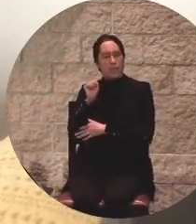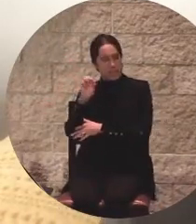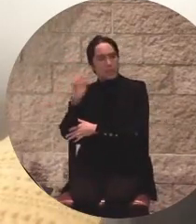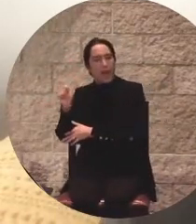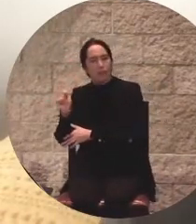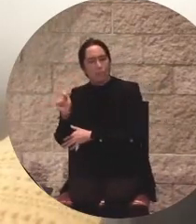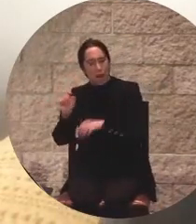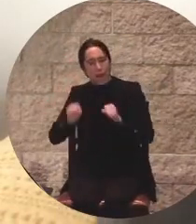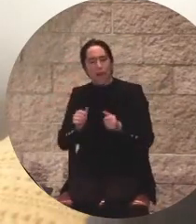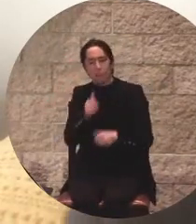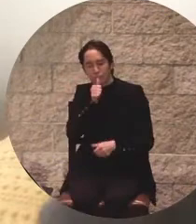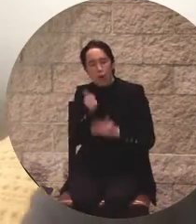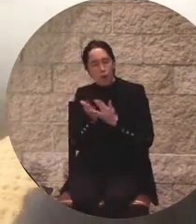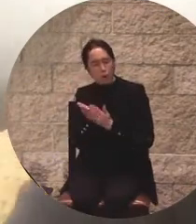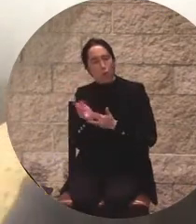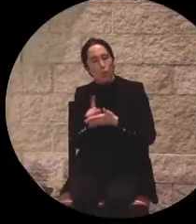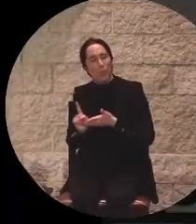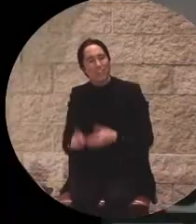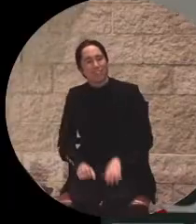week.